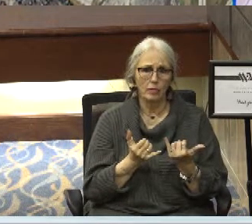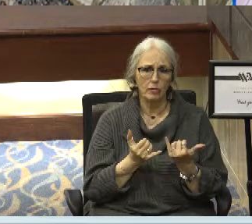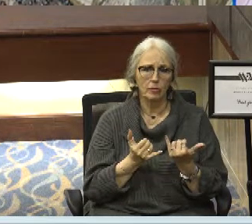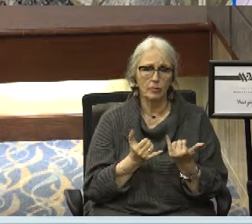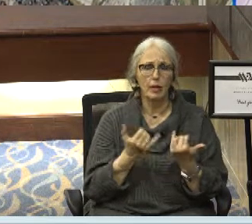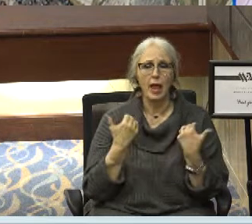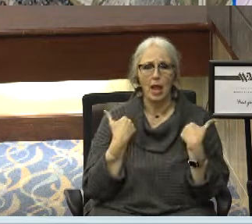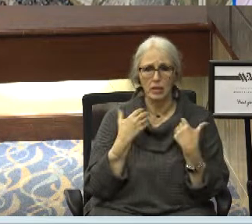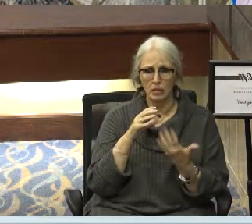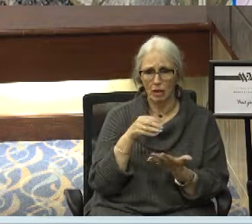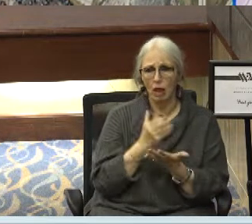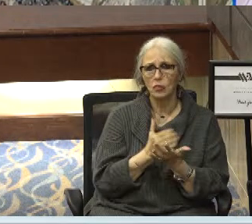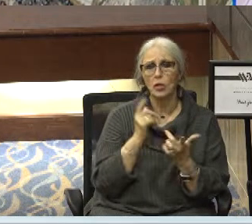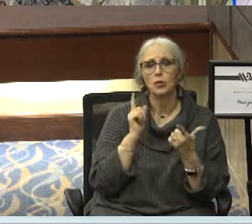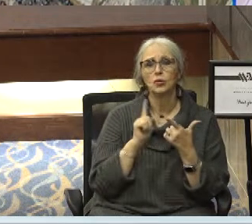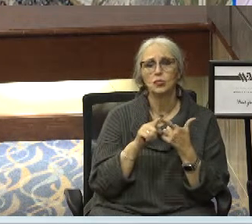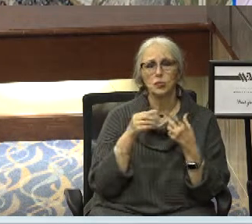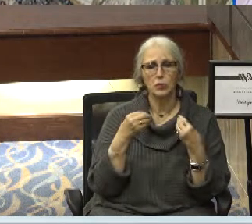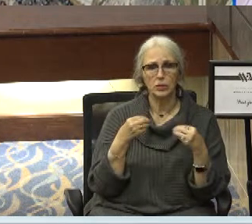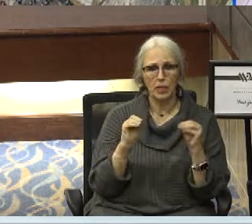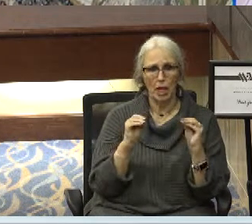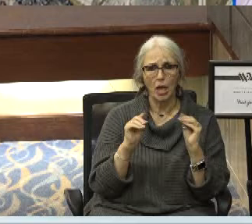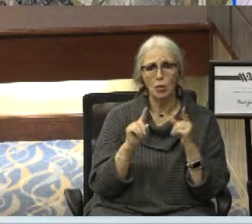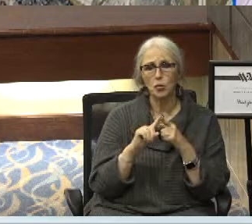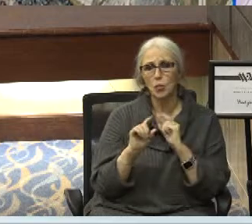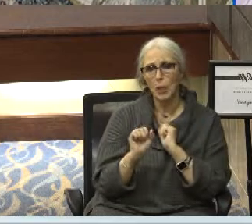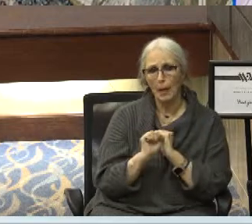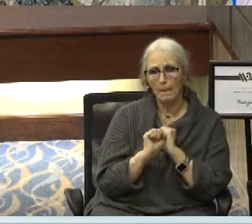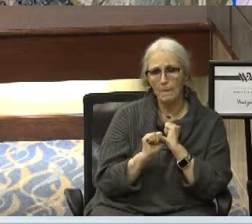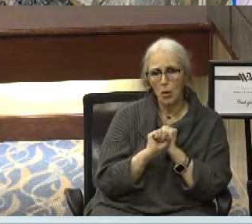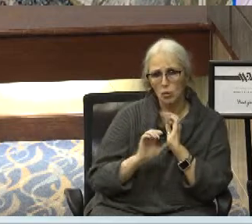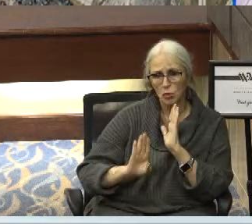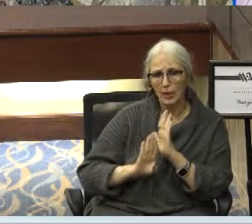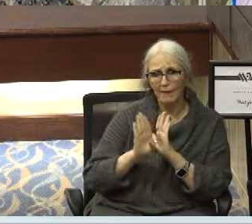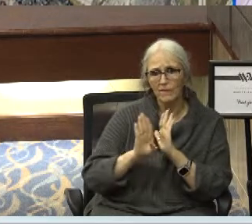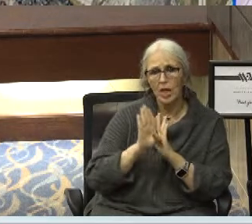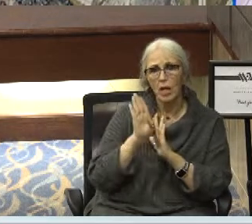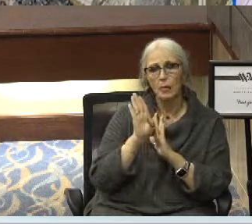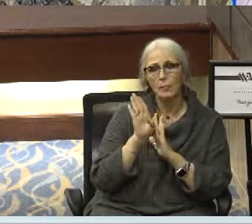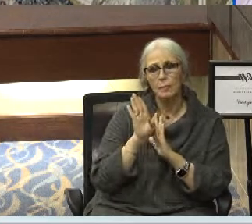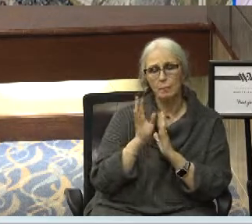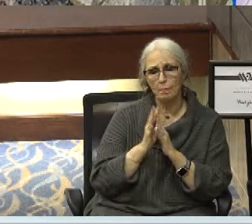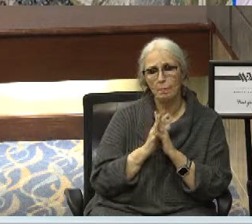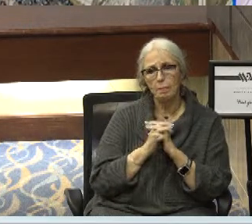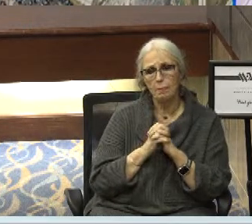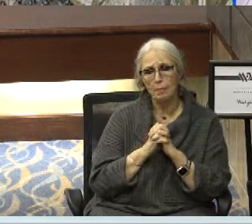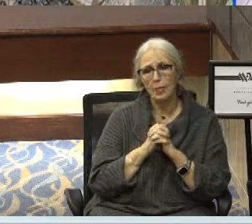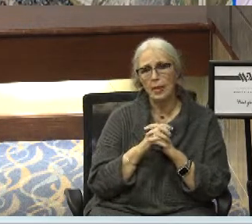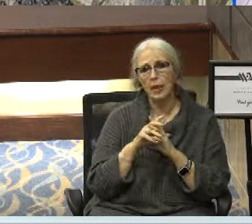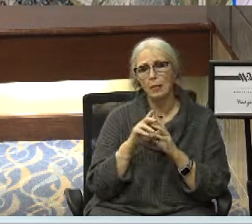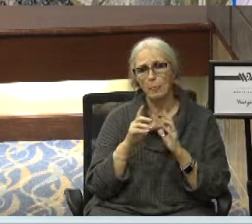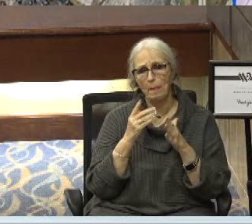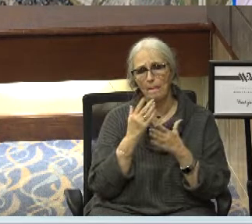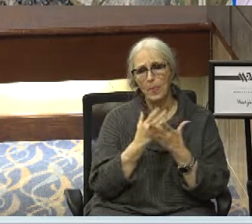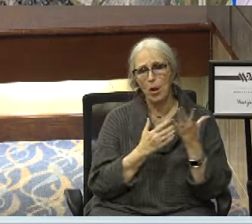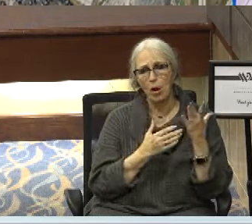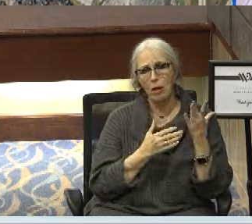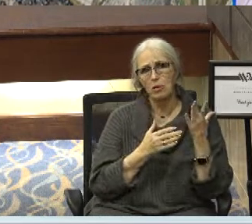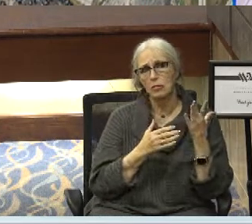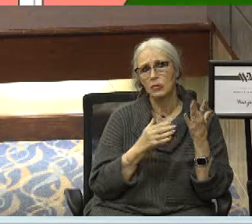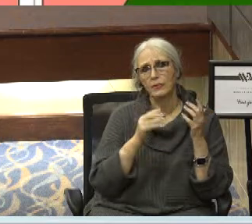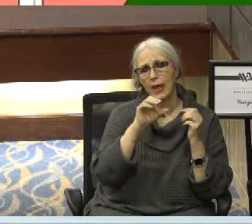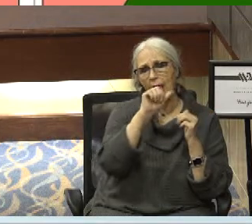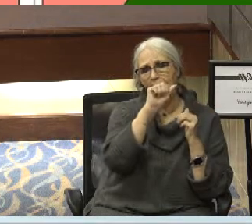under contract to sell to a commercial developer, and then right across from where the new Amazon facility